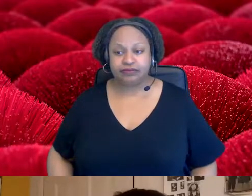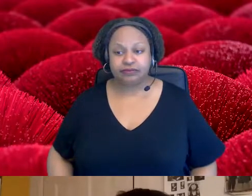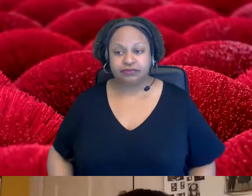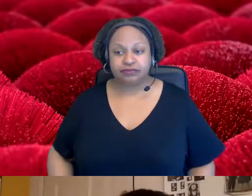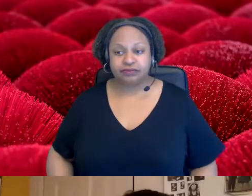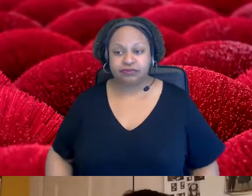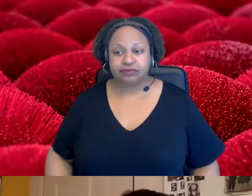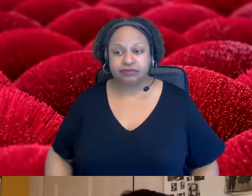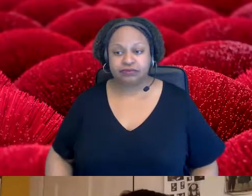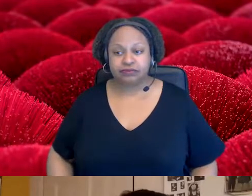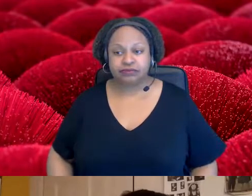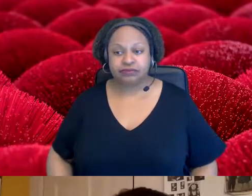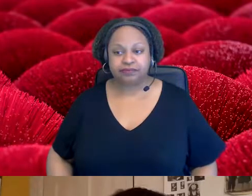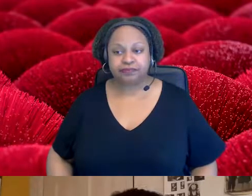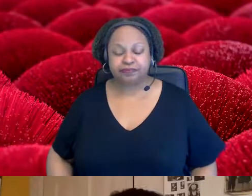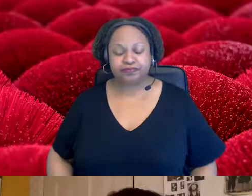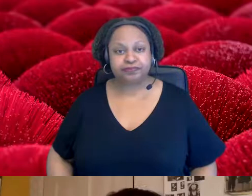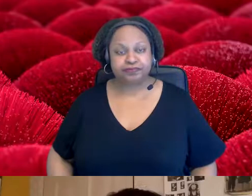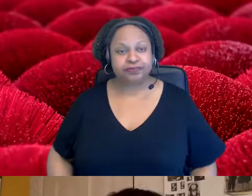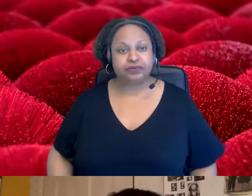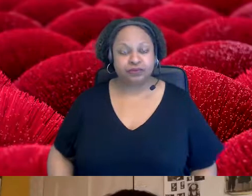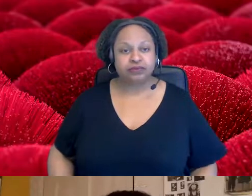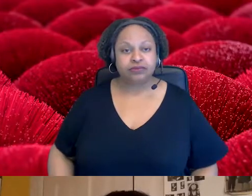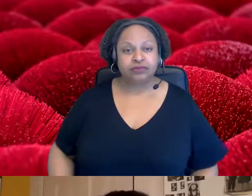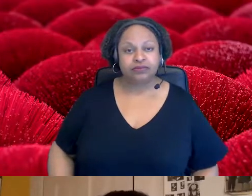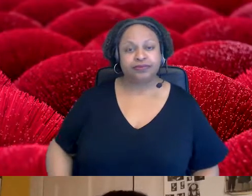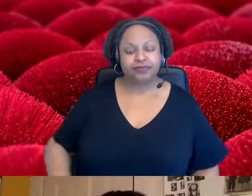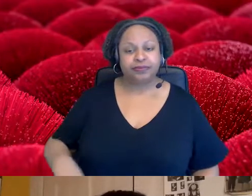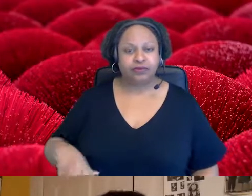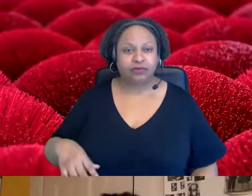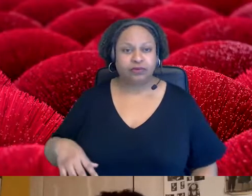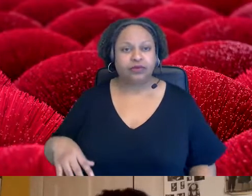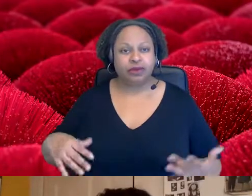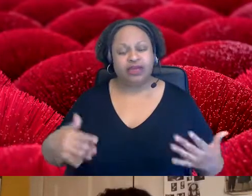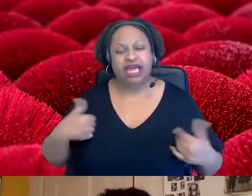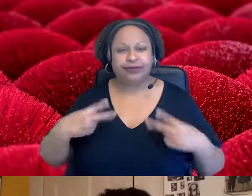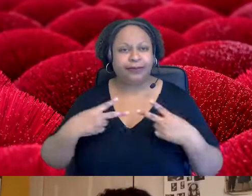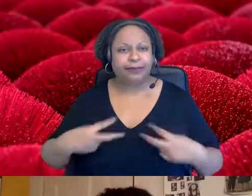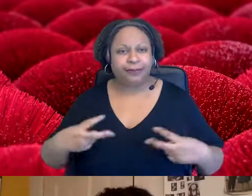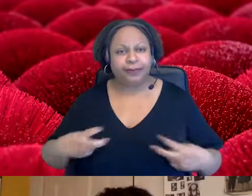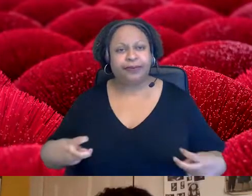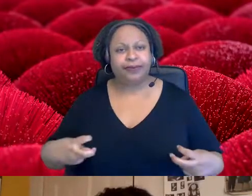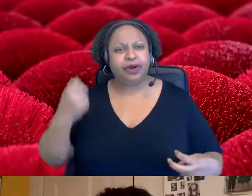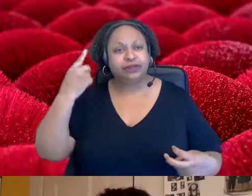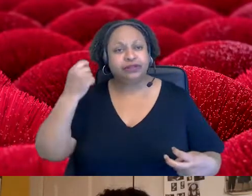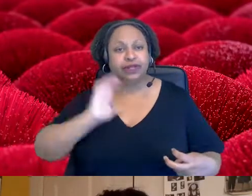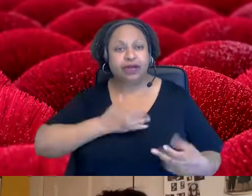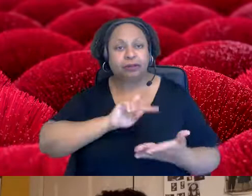So it's a matter of, I think, redefining what our purpose is as artists in this city.